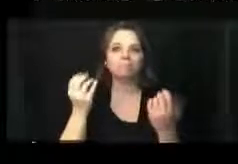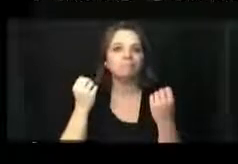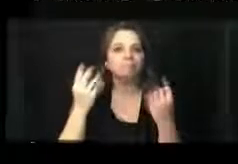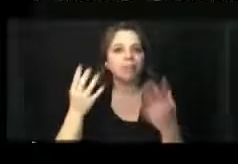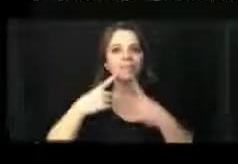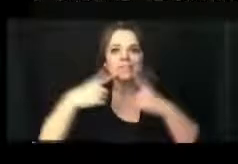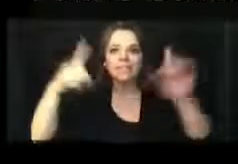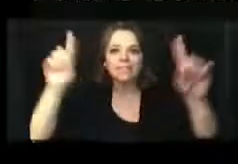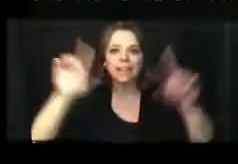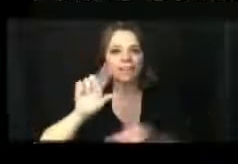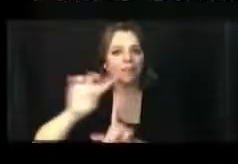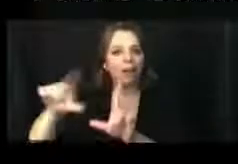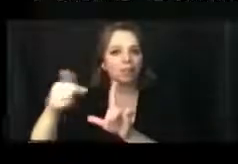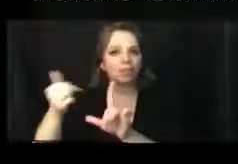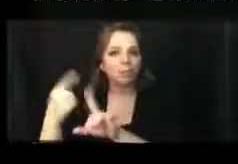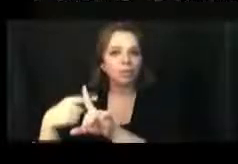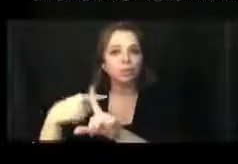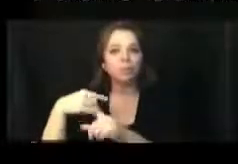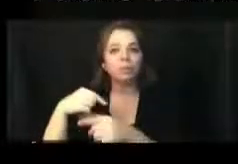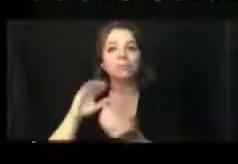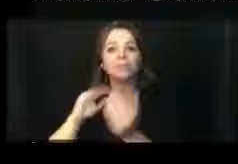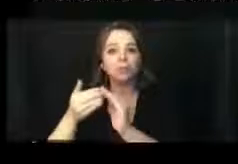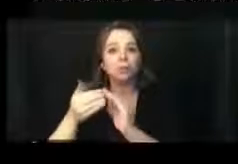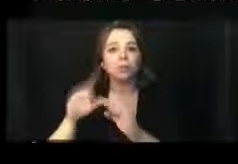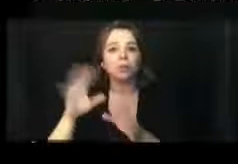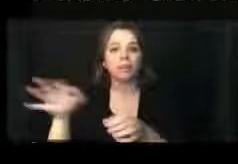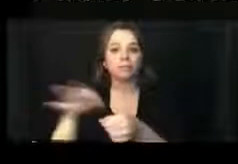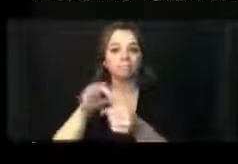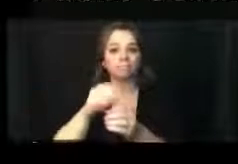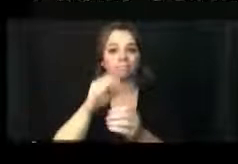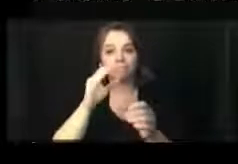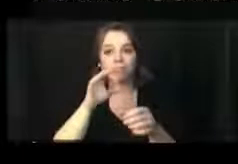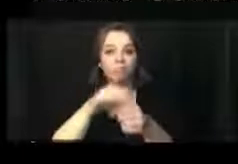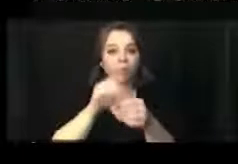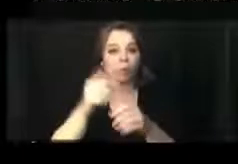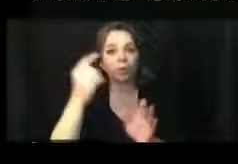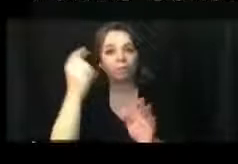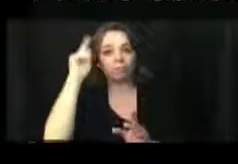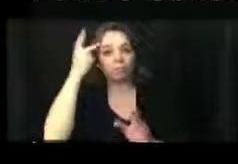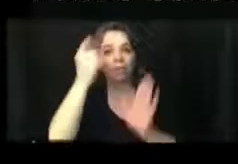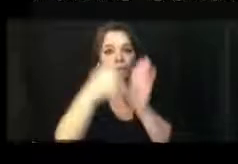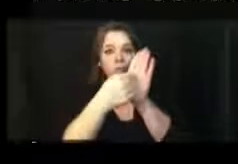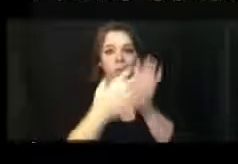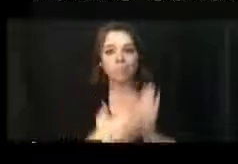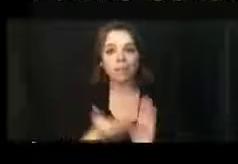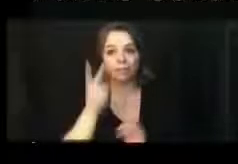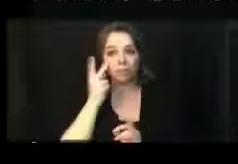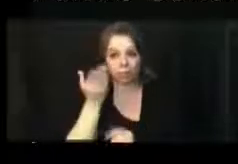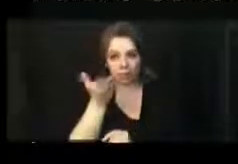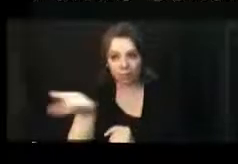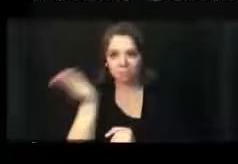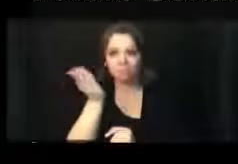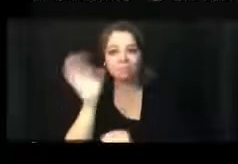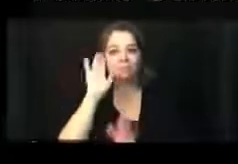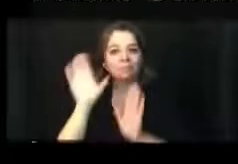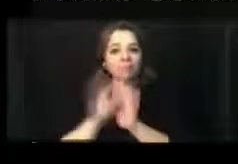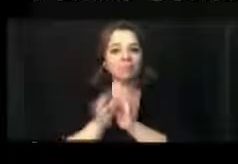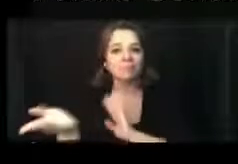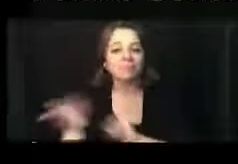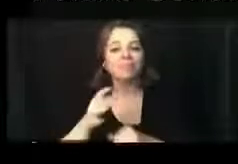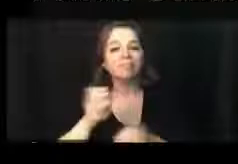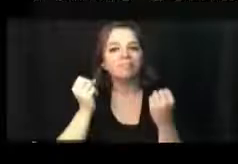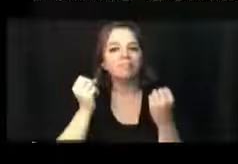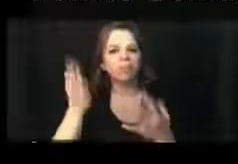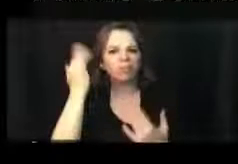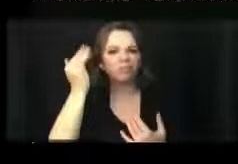equitable redistricting. Very recently, we have seen many LGBTQ plus leaders, as been seen here. And much of that has been because of